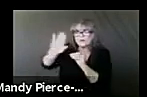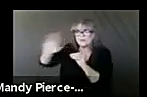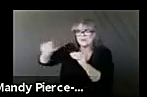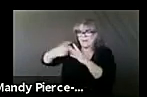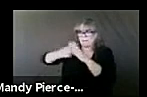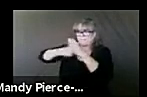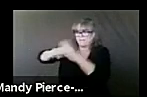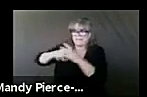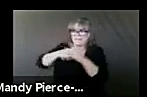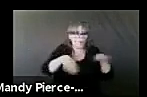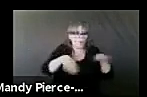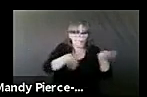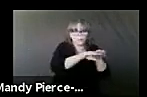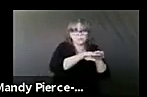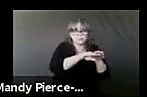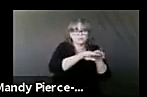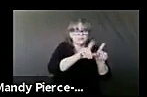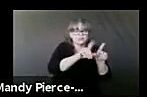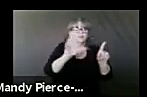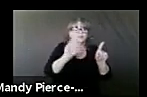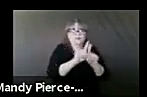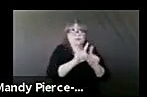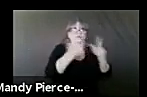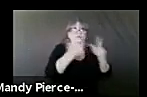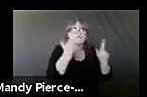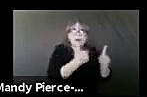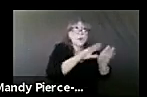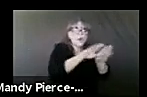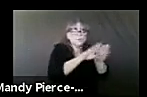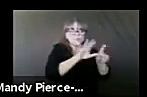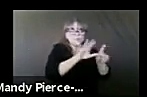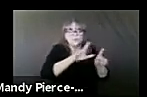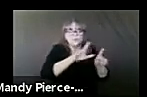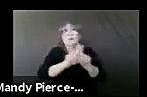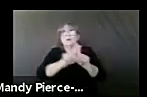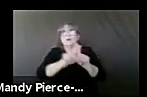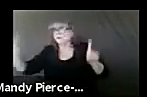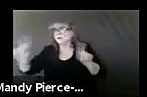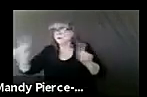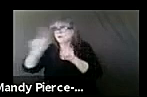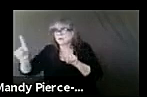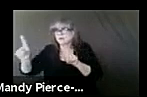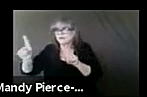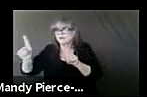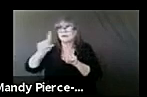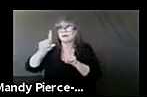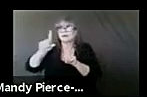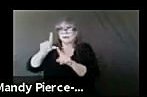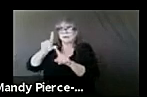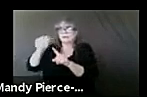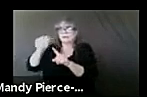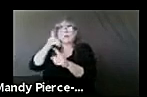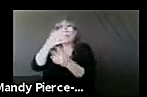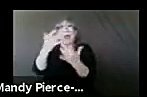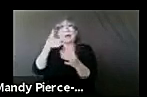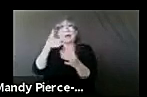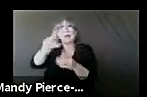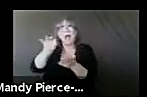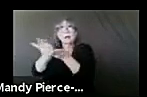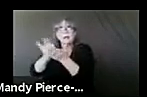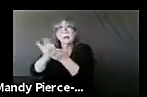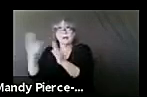to 80%. And so based on the models we have, it could be anywhere from May until later in the summer. And we